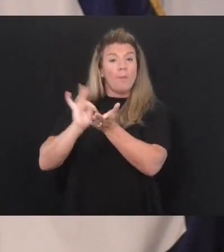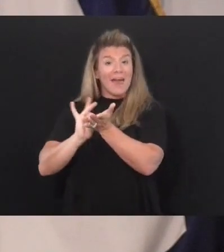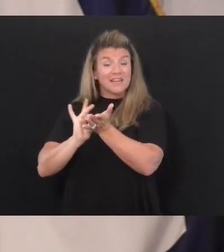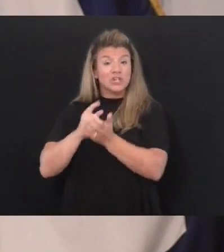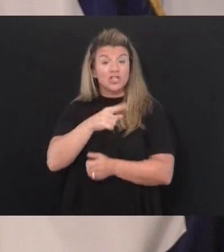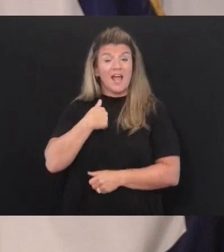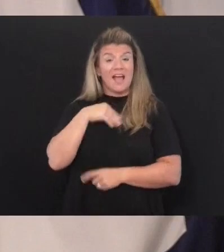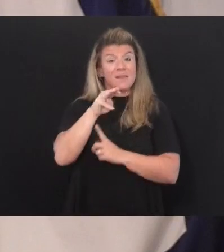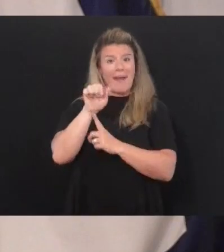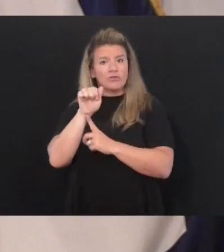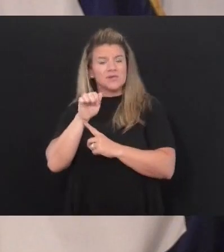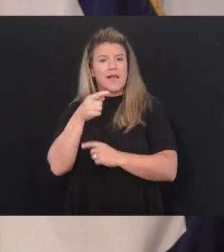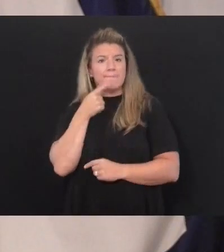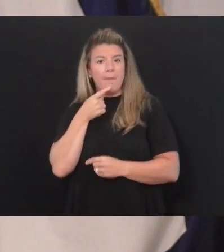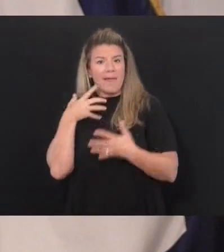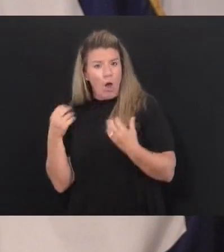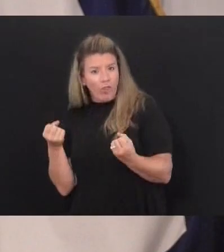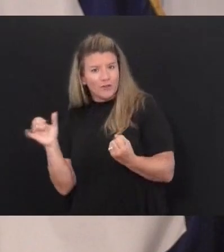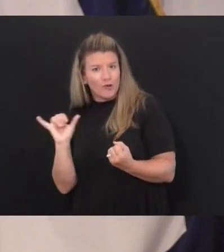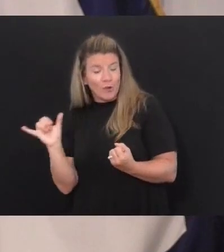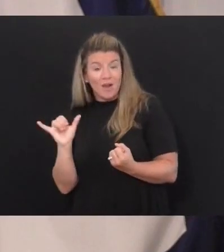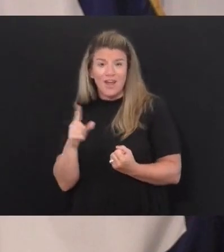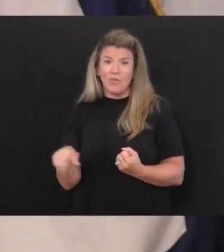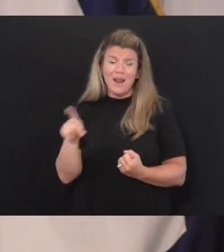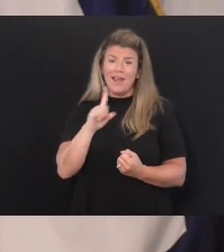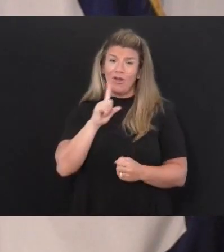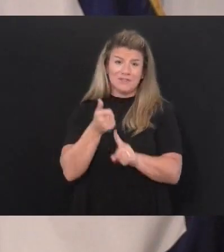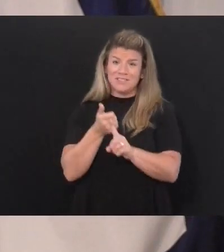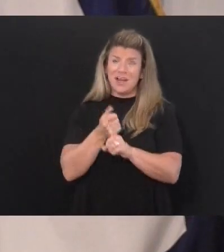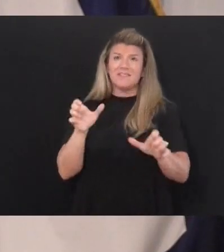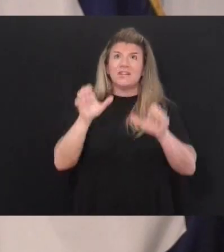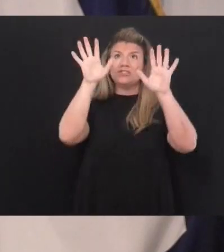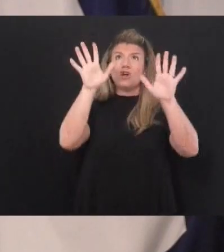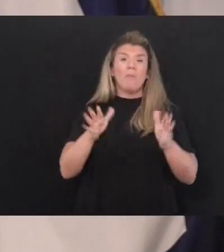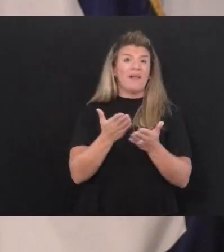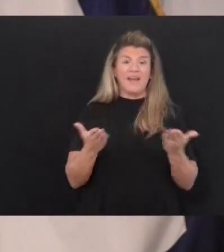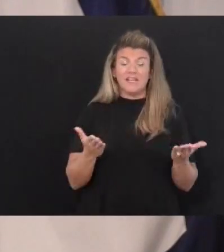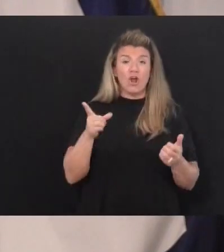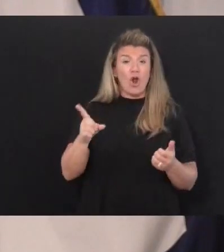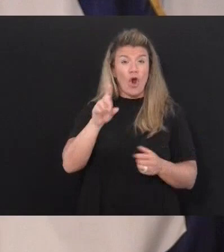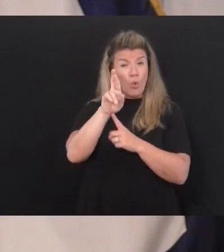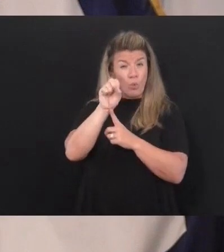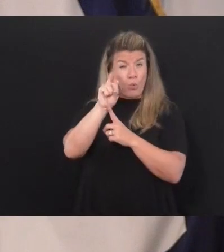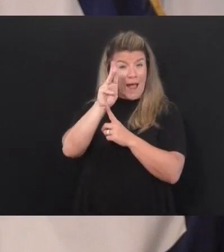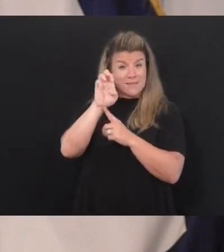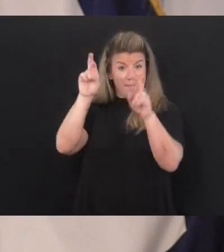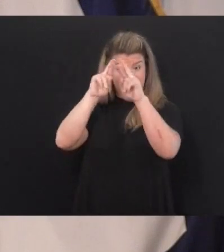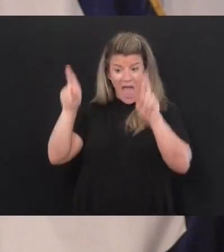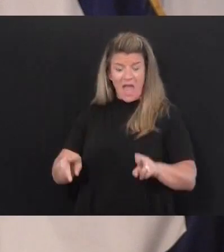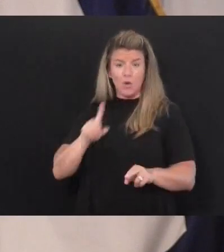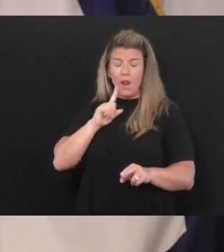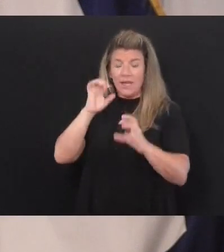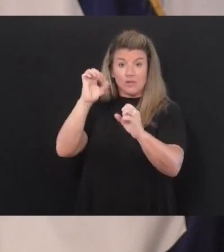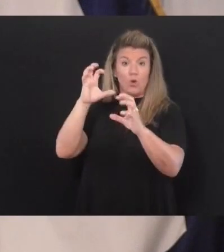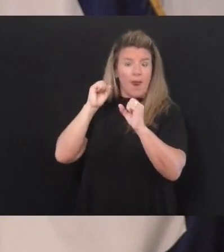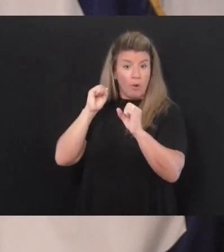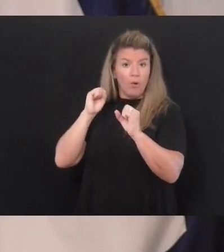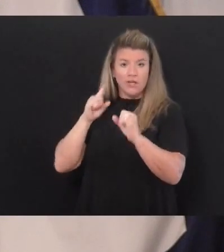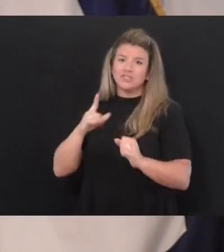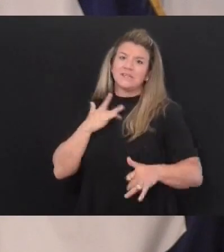dining unless we get a real movement and moving in our